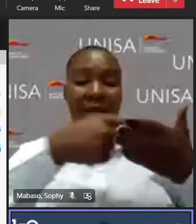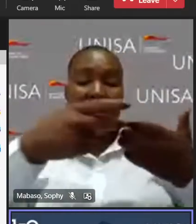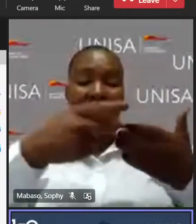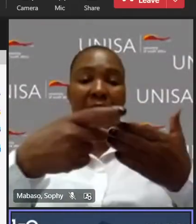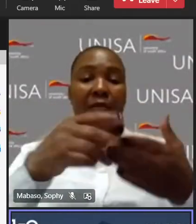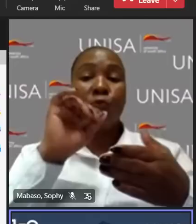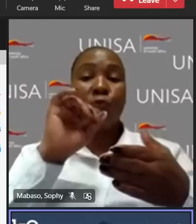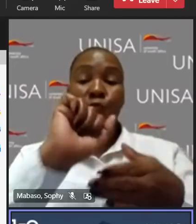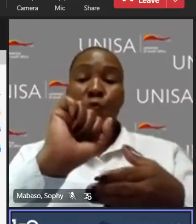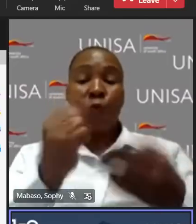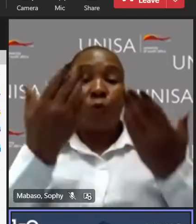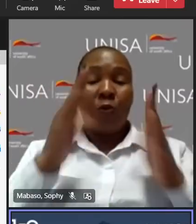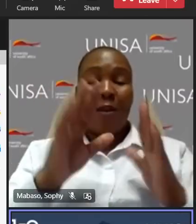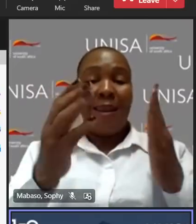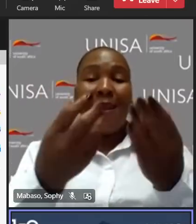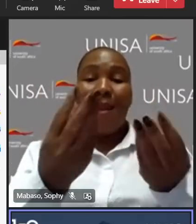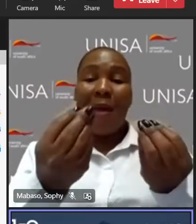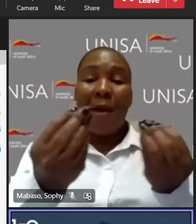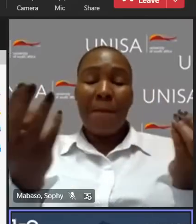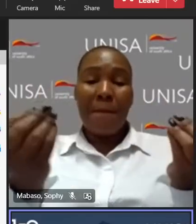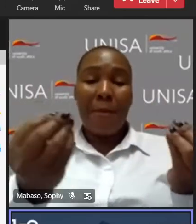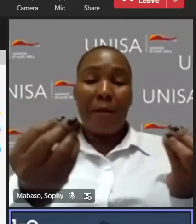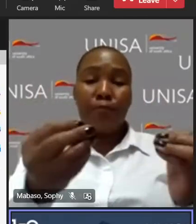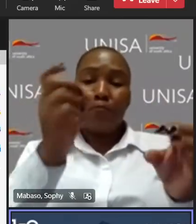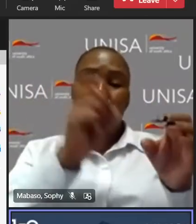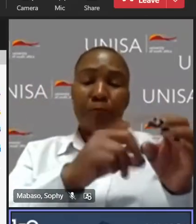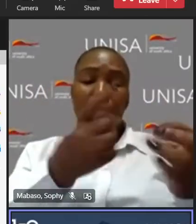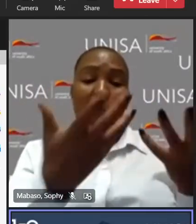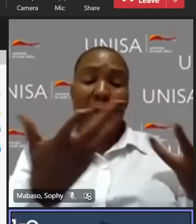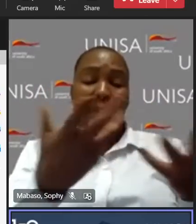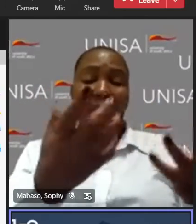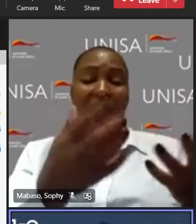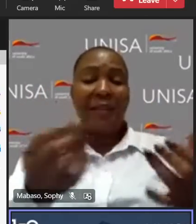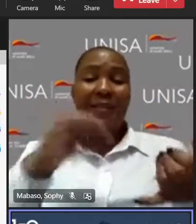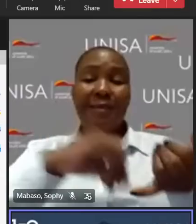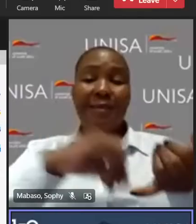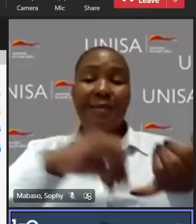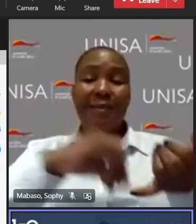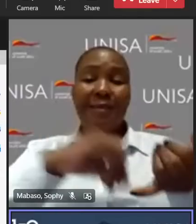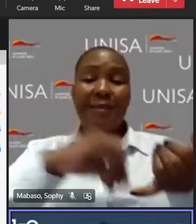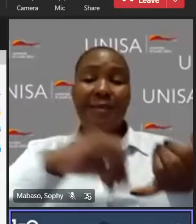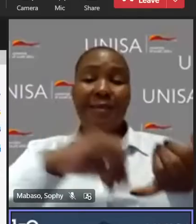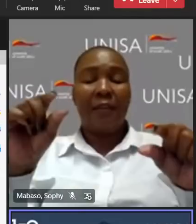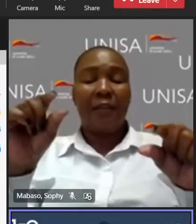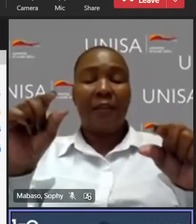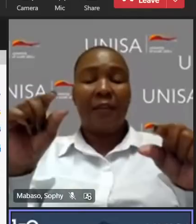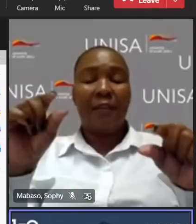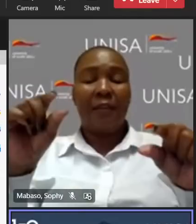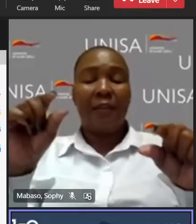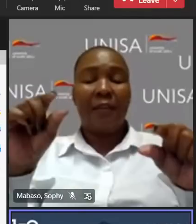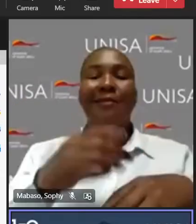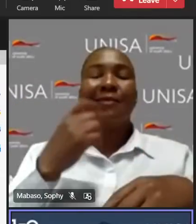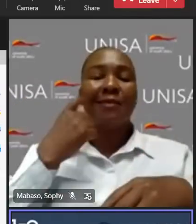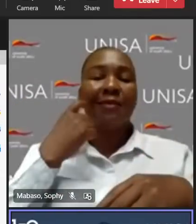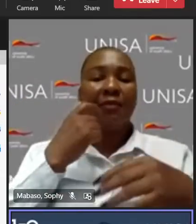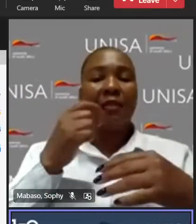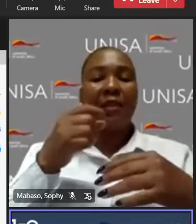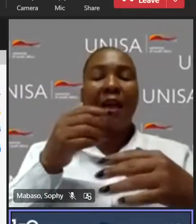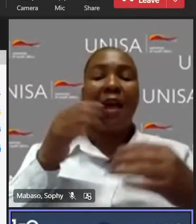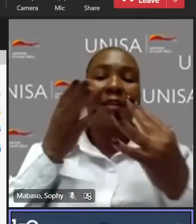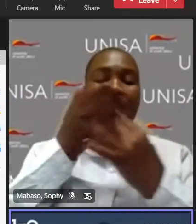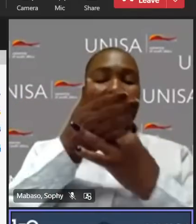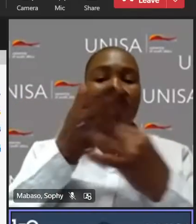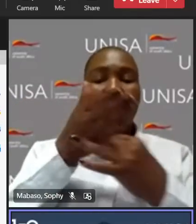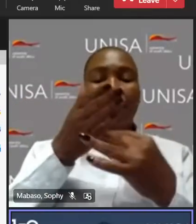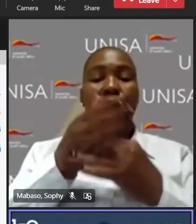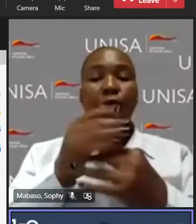the subject line so that at least we know which student we are working with, and it's easy to access your records and